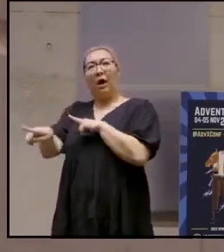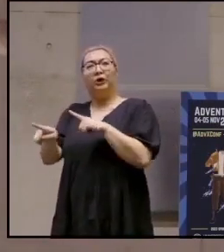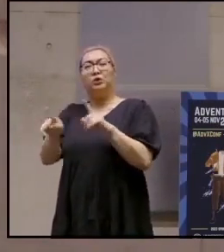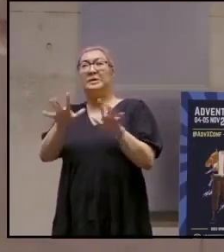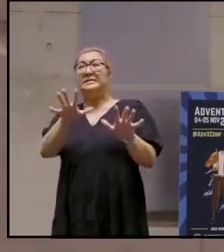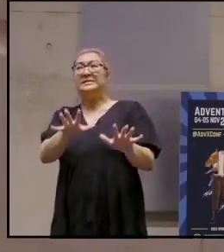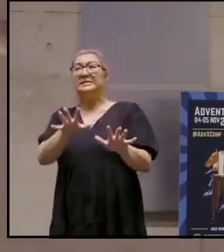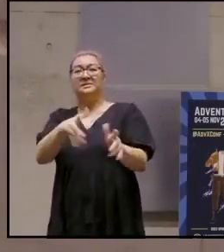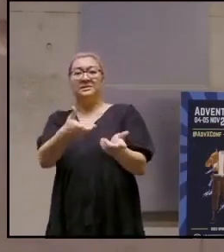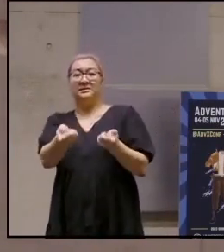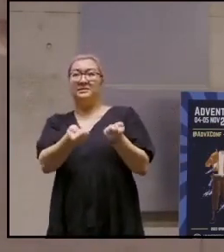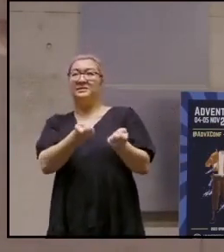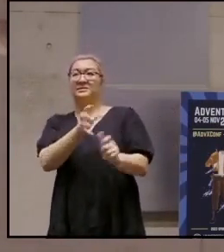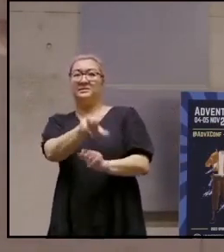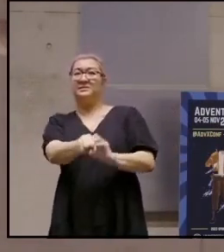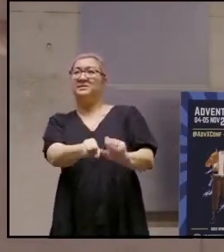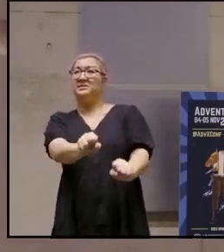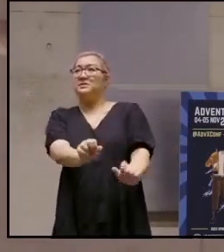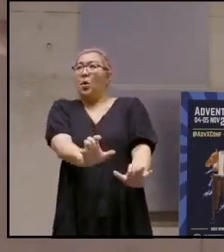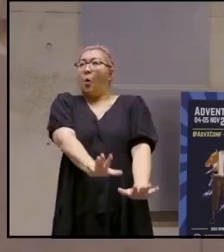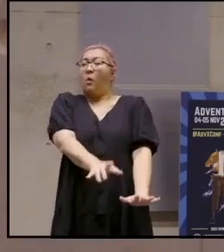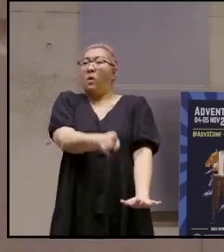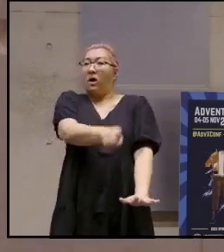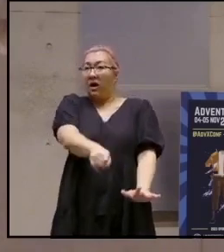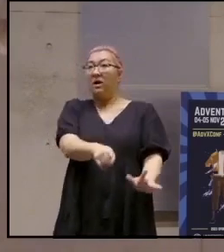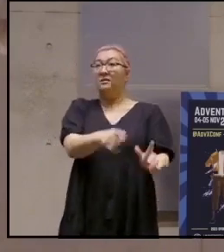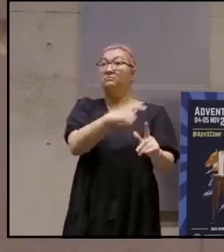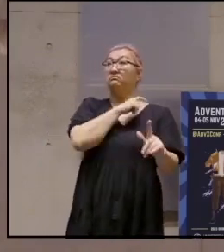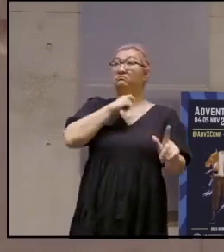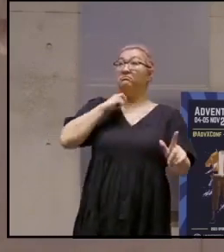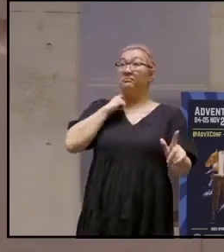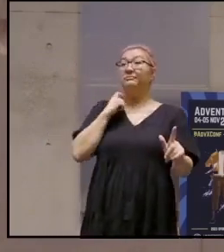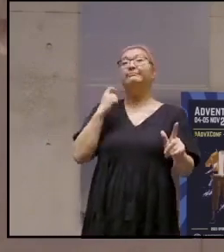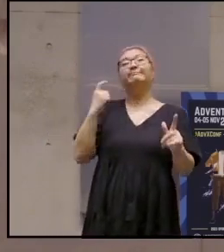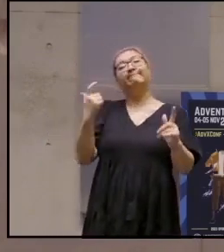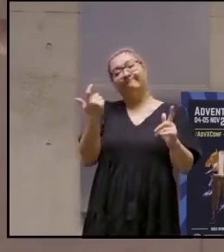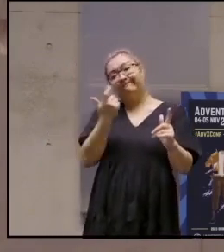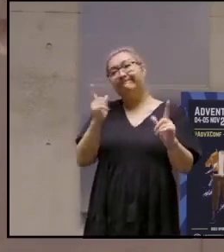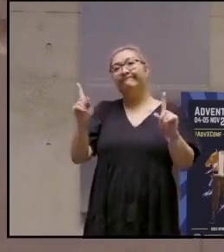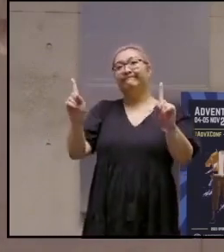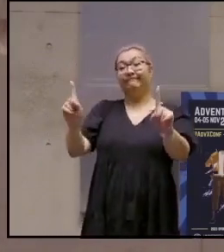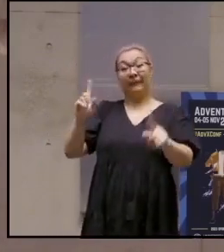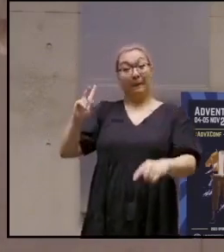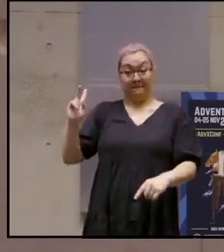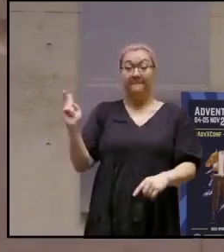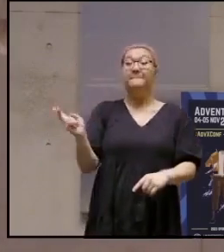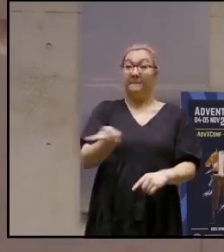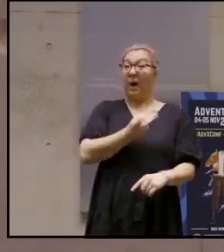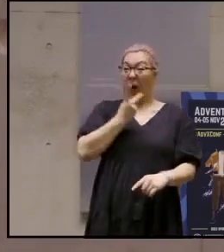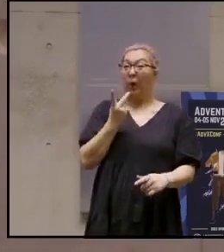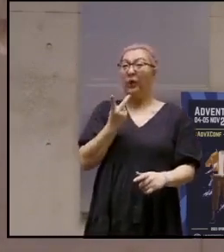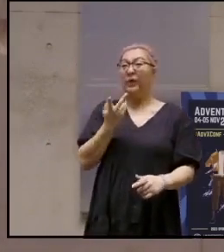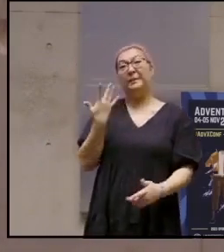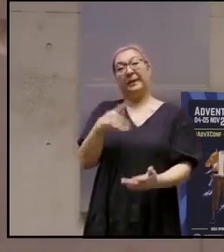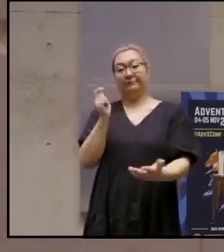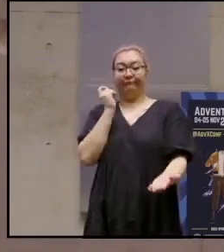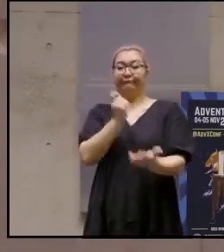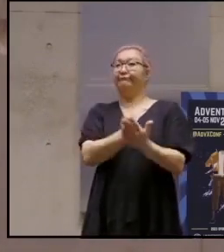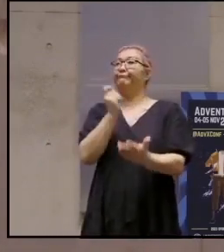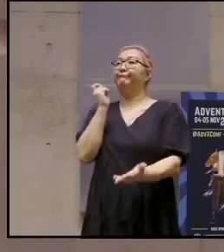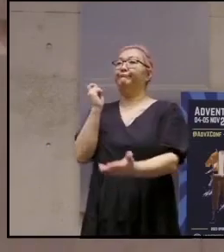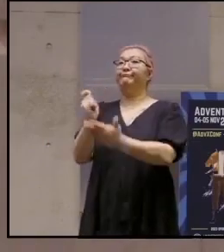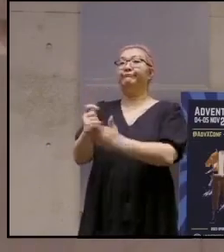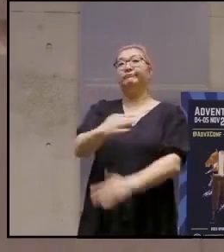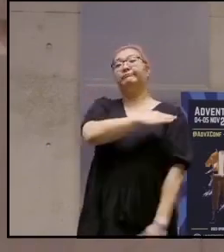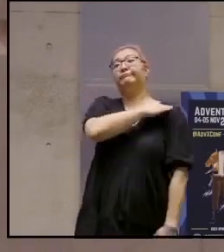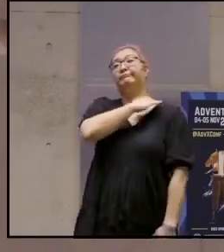energies Hidalgo had unleashed. Both men ended up with their heads cut off and hung from spikes in front of a prison that